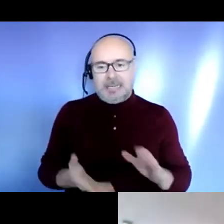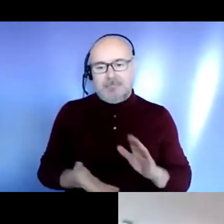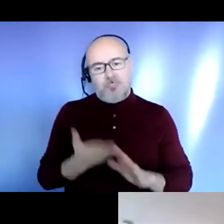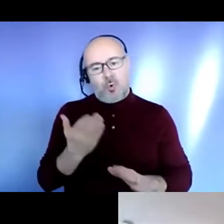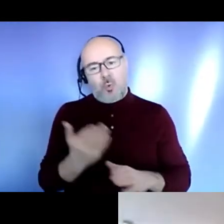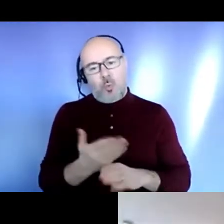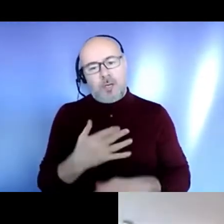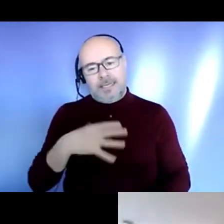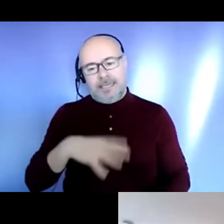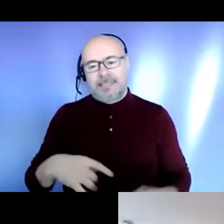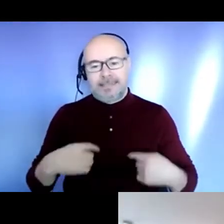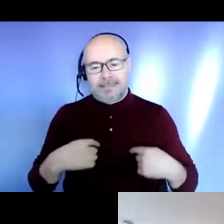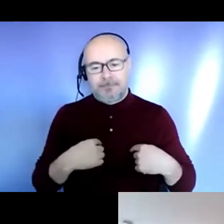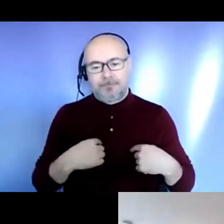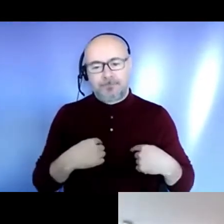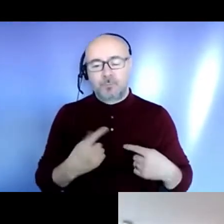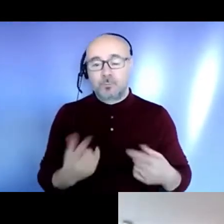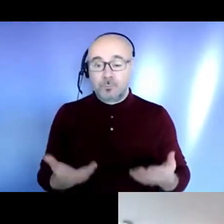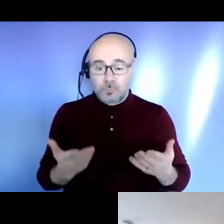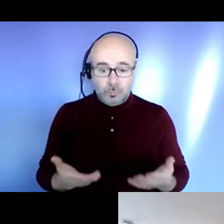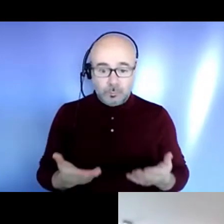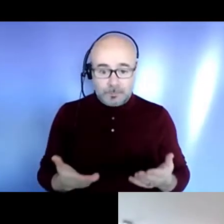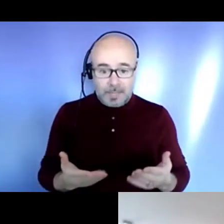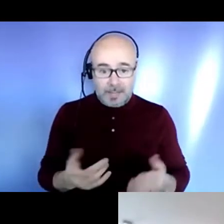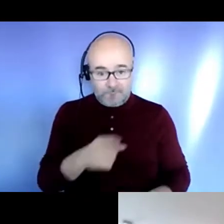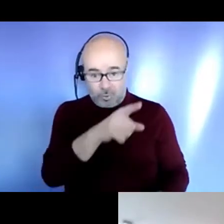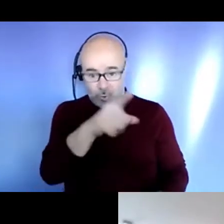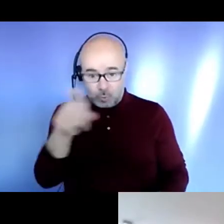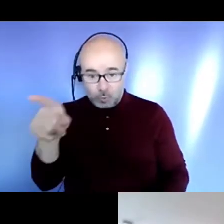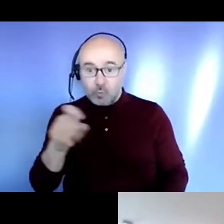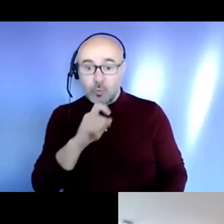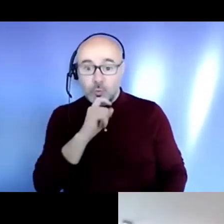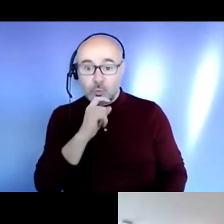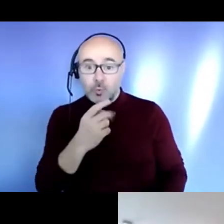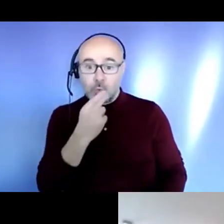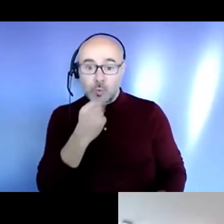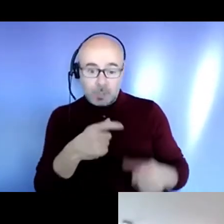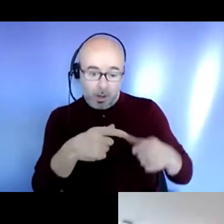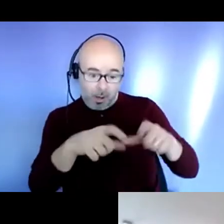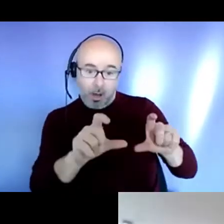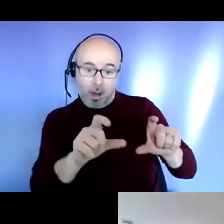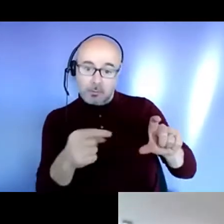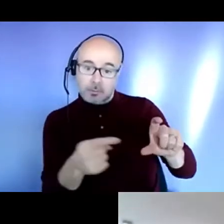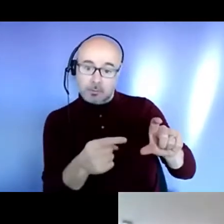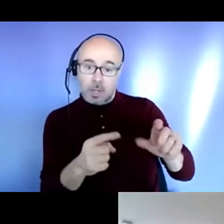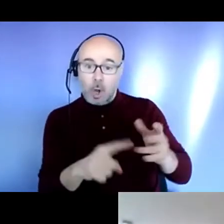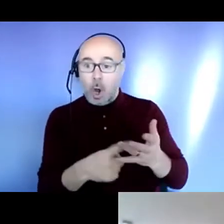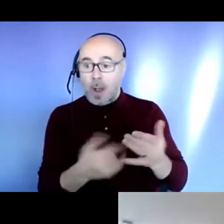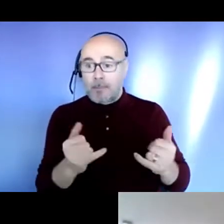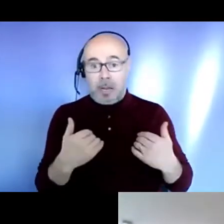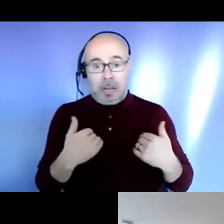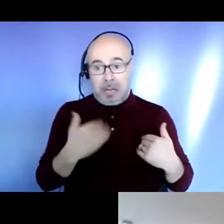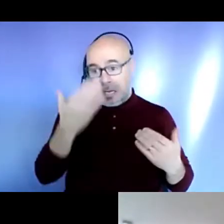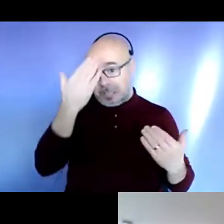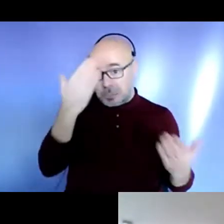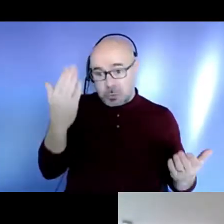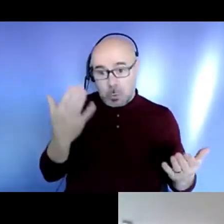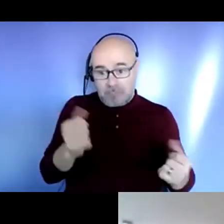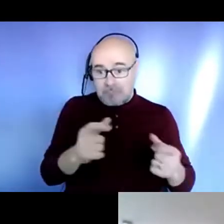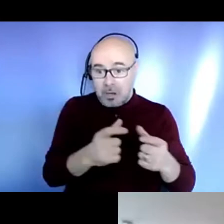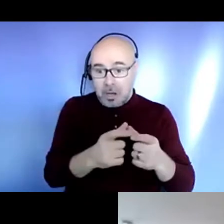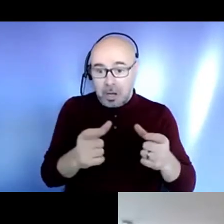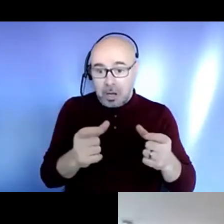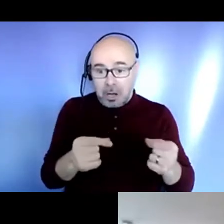So today, in terms of you that use the cards or don't due to lack of awareness, we really want to understand